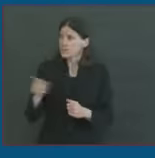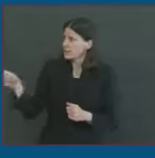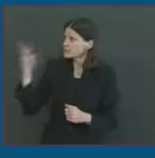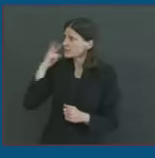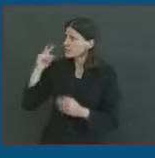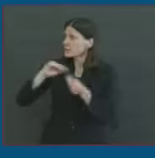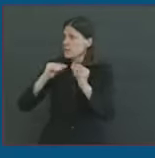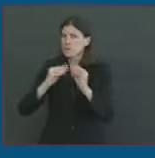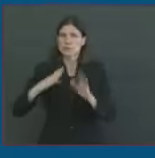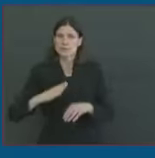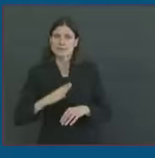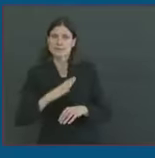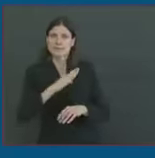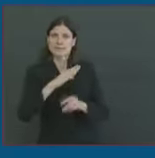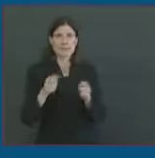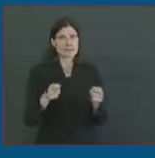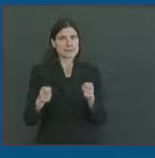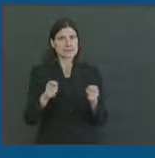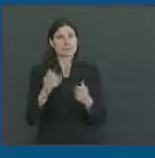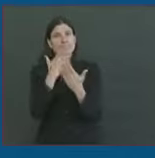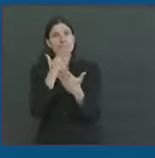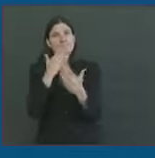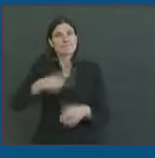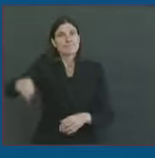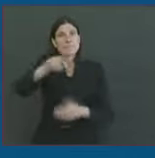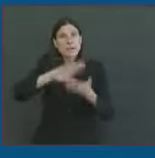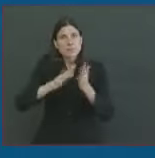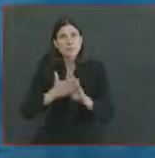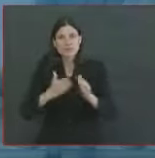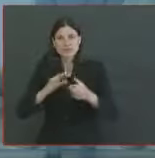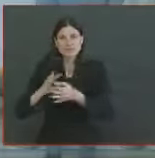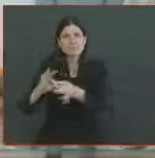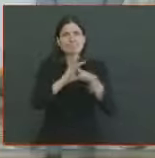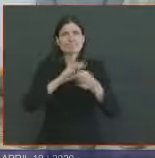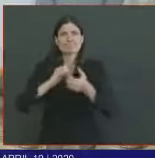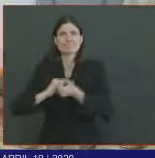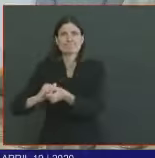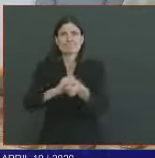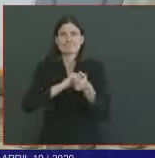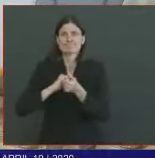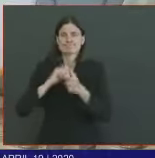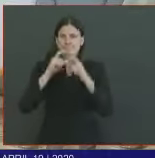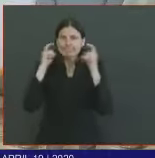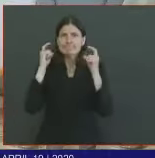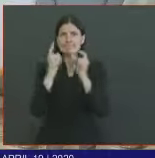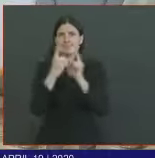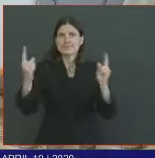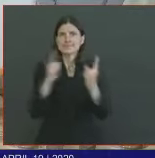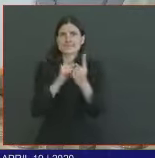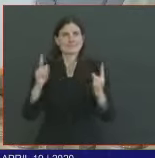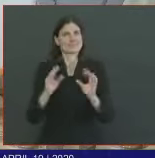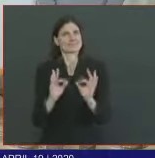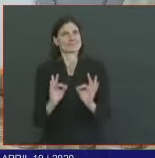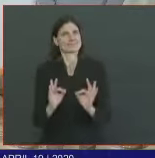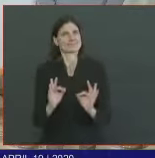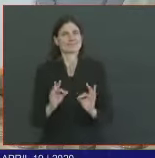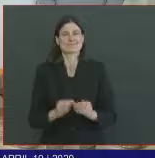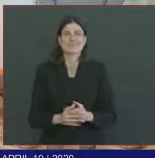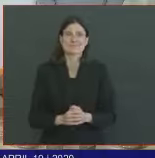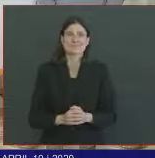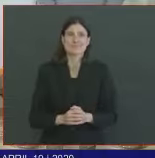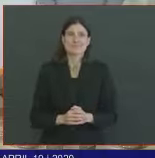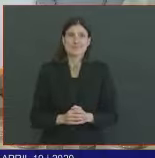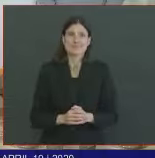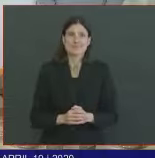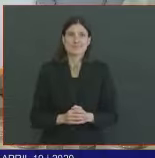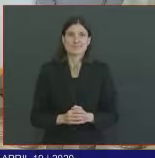We'll keep it reasonably short today. It's a Sunday. I'm joined by the fabulous Dr. McDonald. We wanted to give Dr. Nicole a few hours at least to be with her family